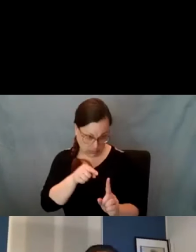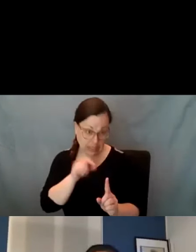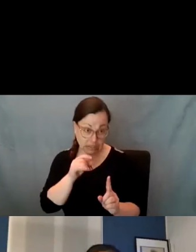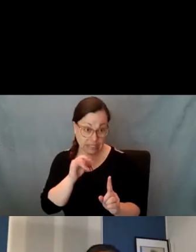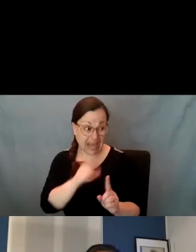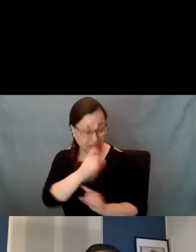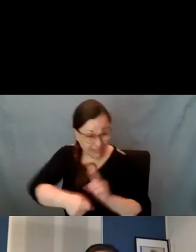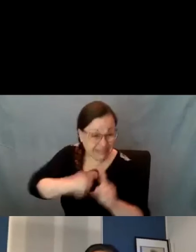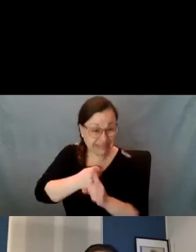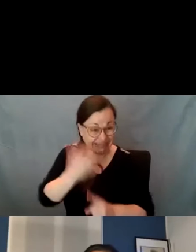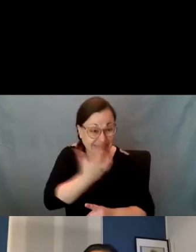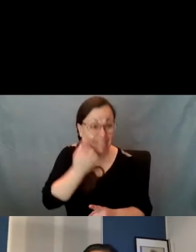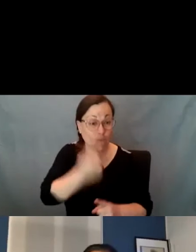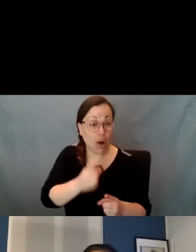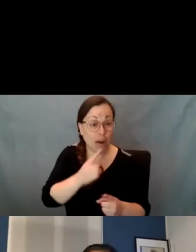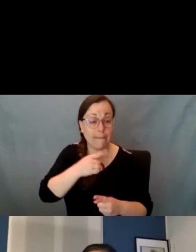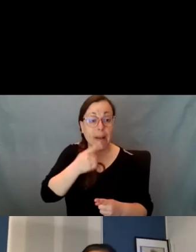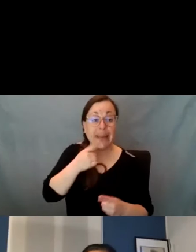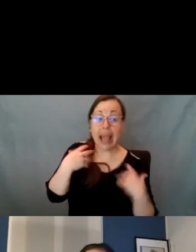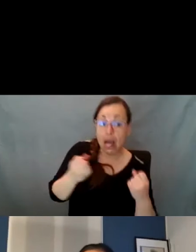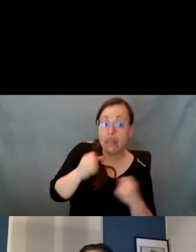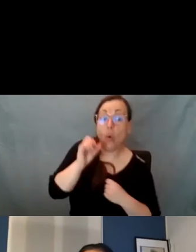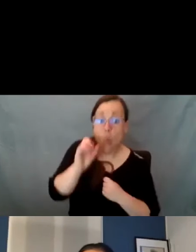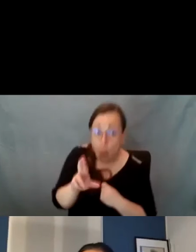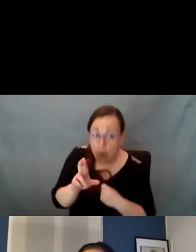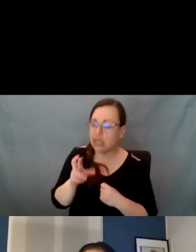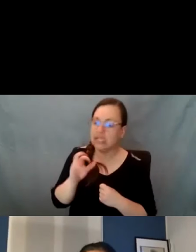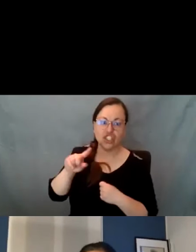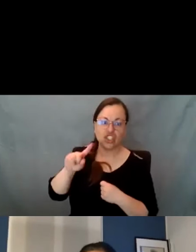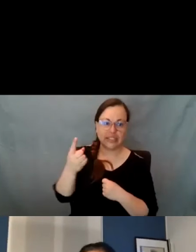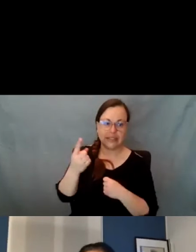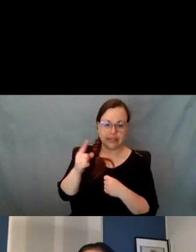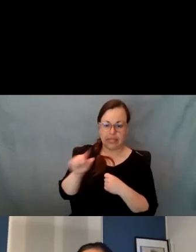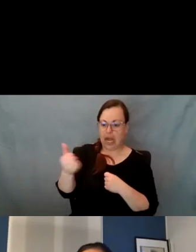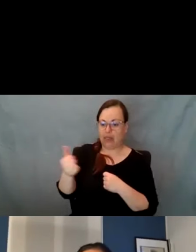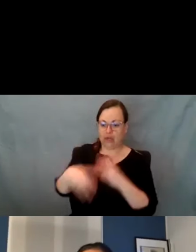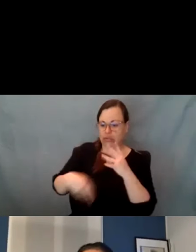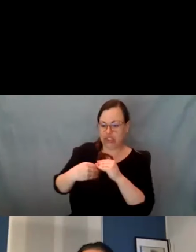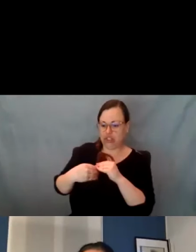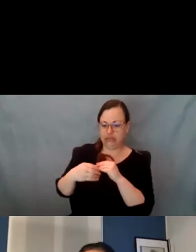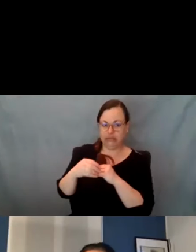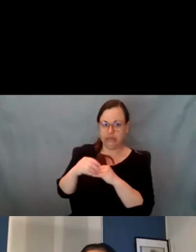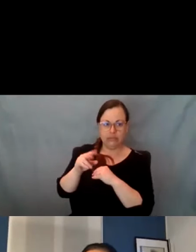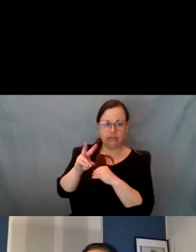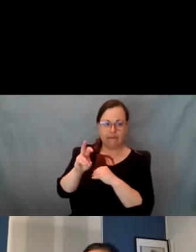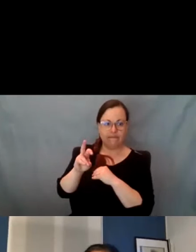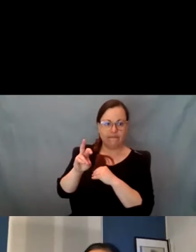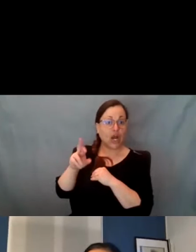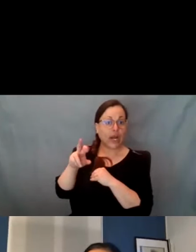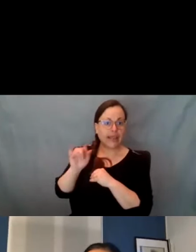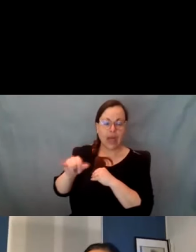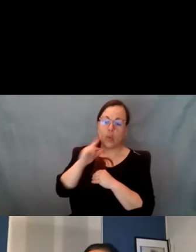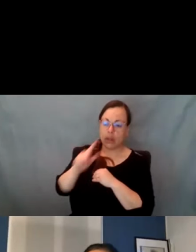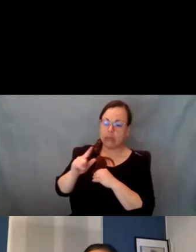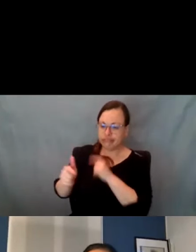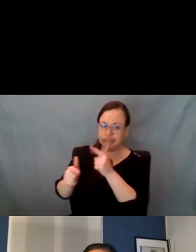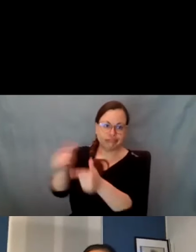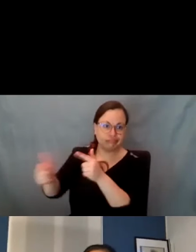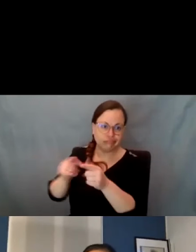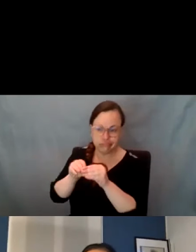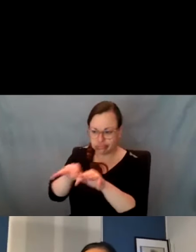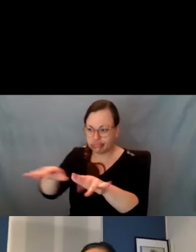it's just another mutation in the virus as it transmits from person to person. Because there will be many variants, but only some of them